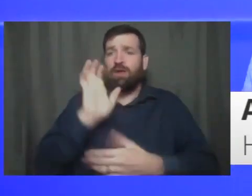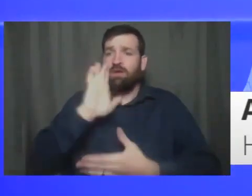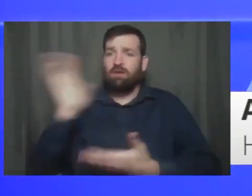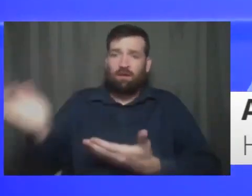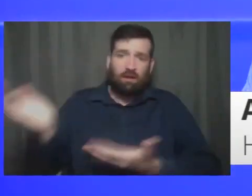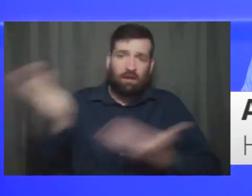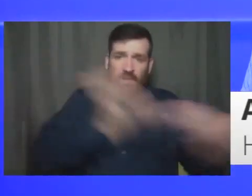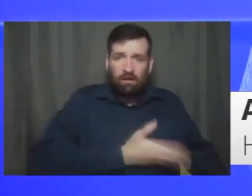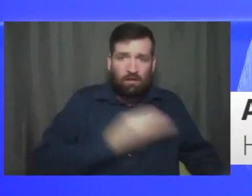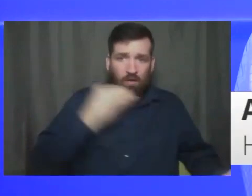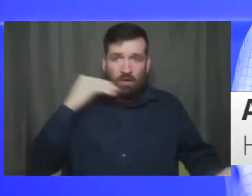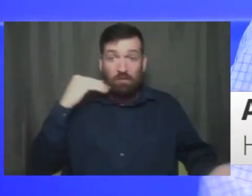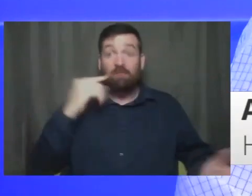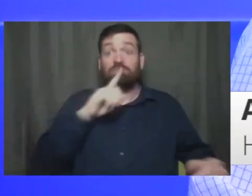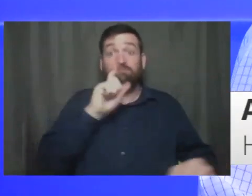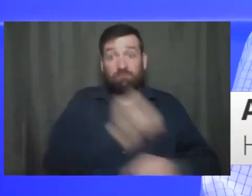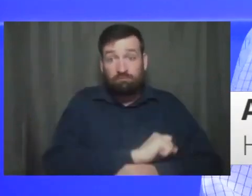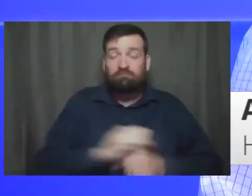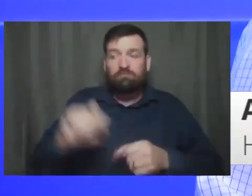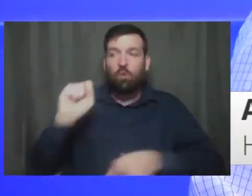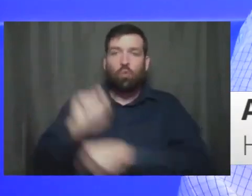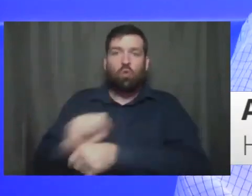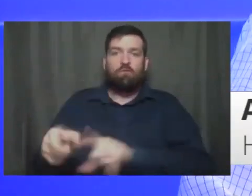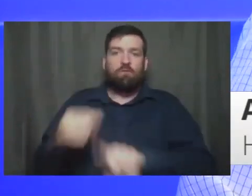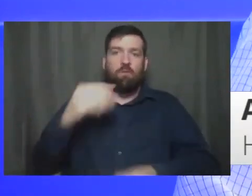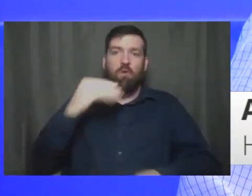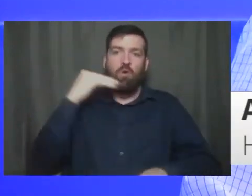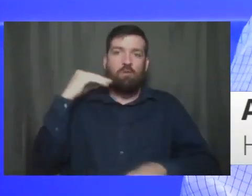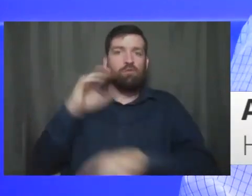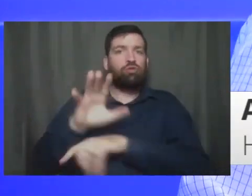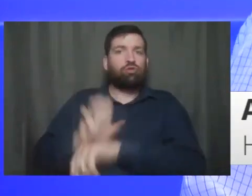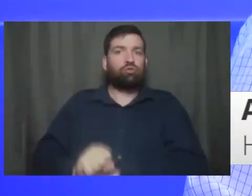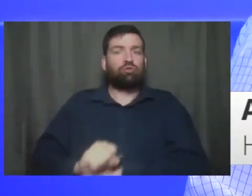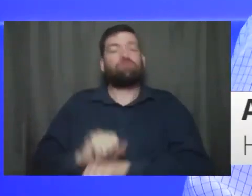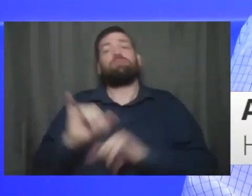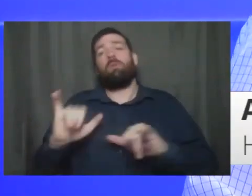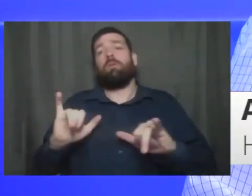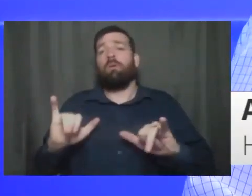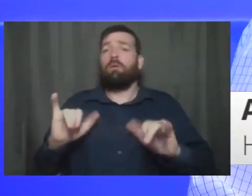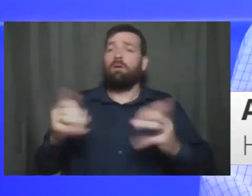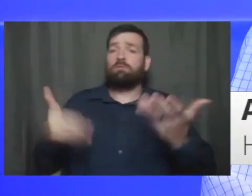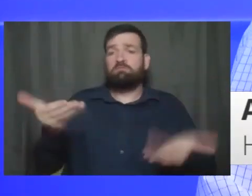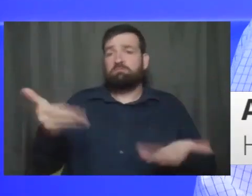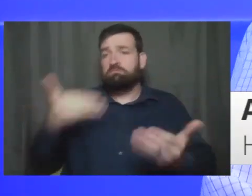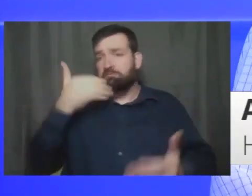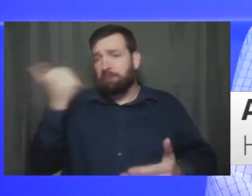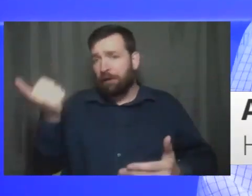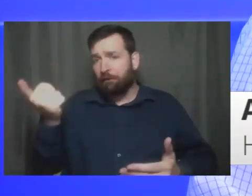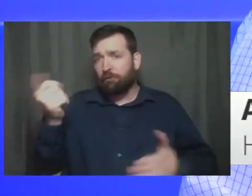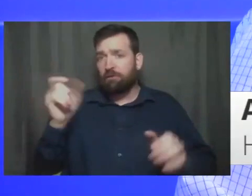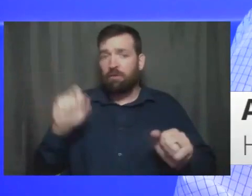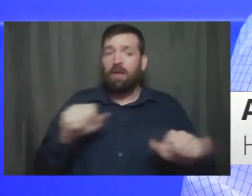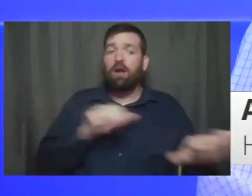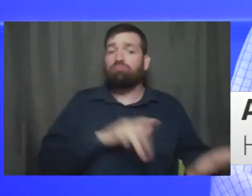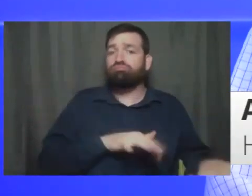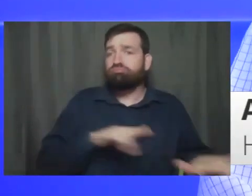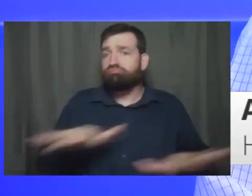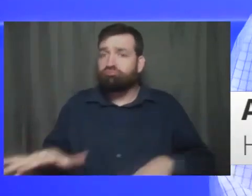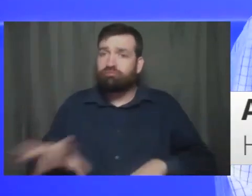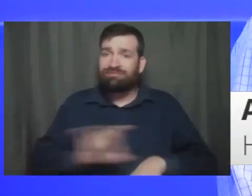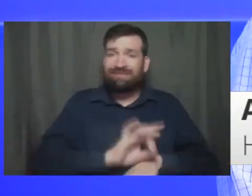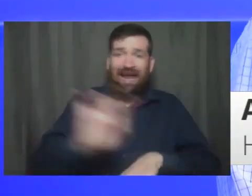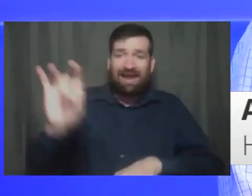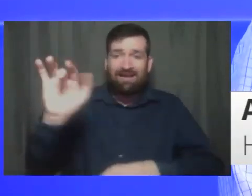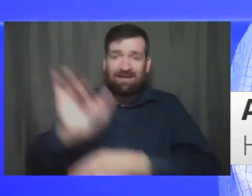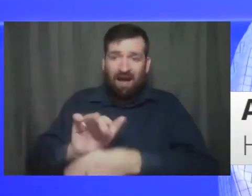that, and then we actually worked from home, and then we kind of got used to, okay, maybe this is better in some ways to be able to work, when I feel like it at 8 o'clock at night or 10 o'clock